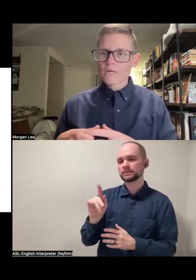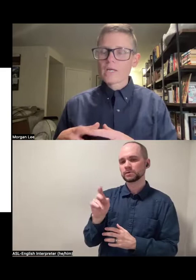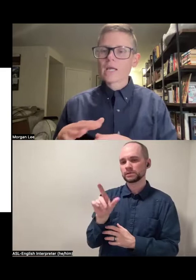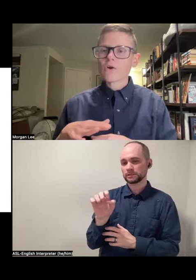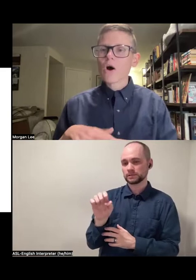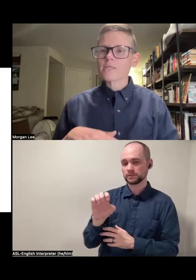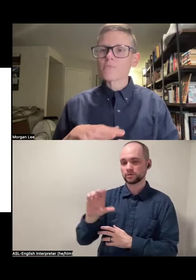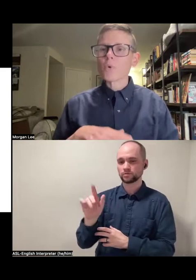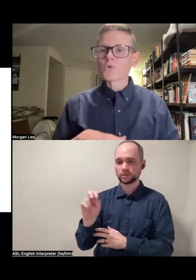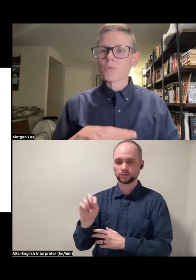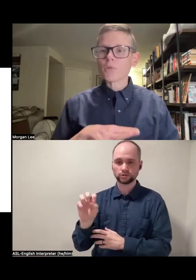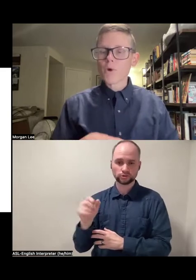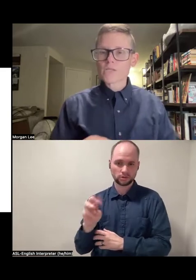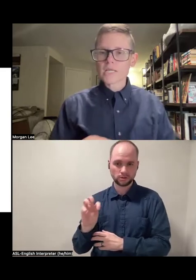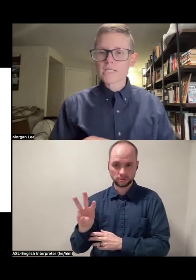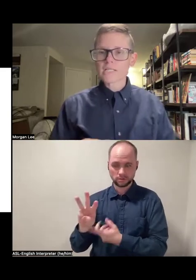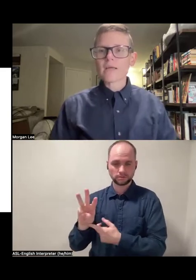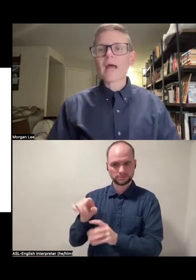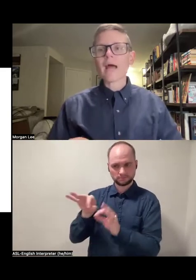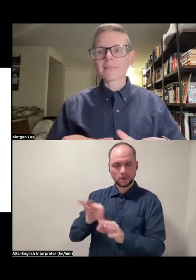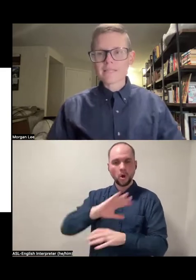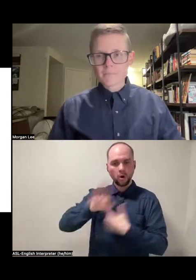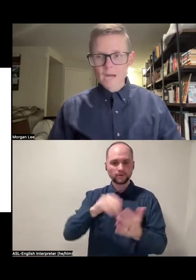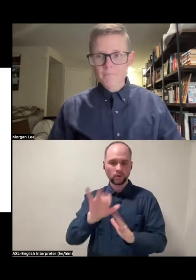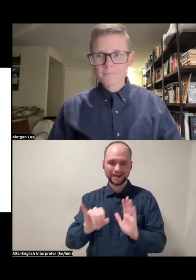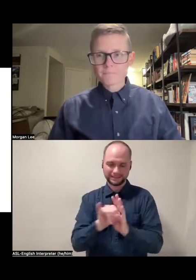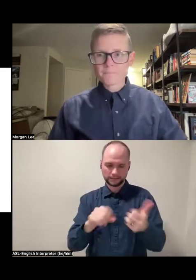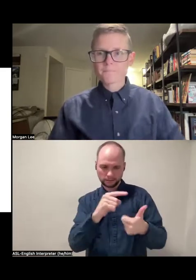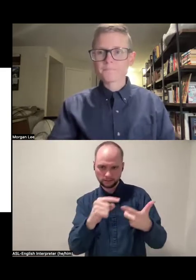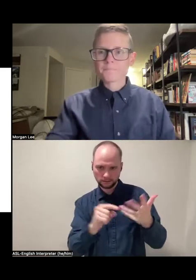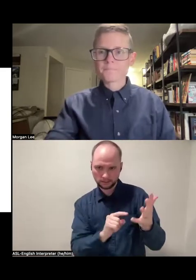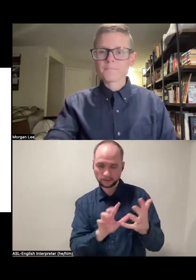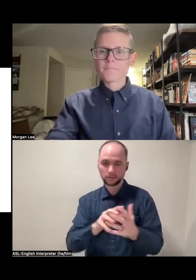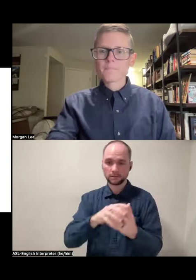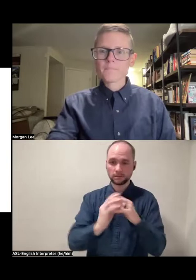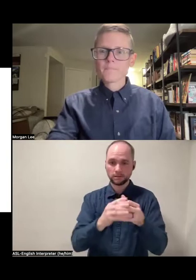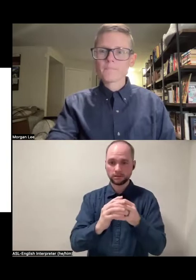together can cause multiple oppressions at the same time.